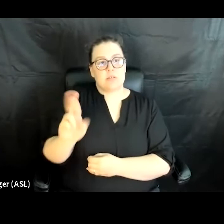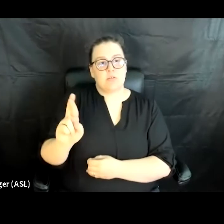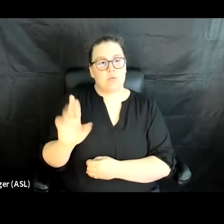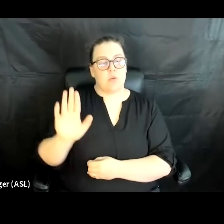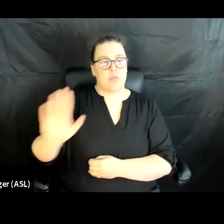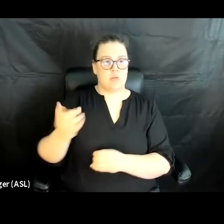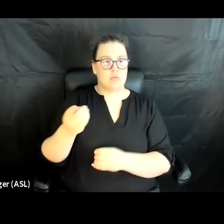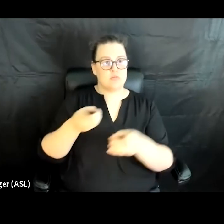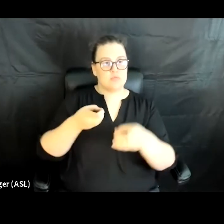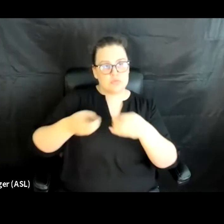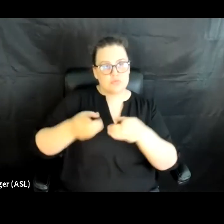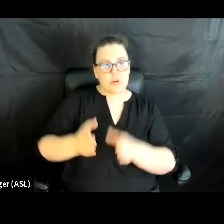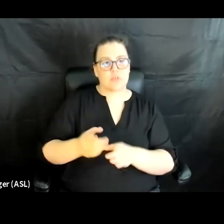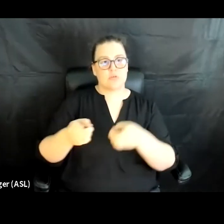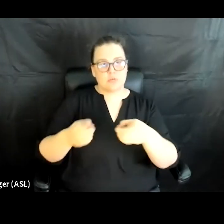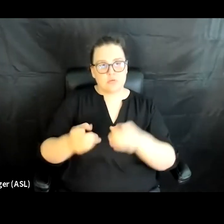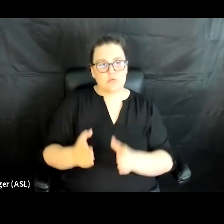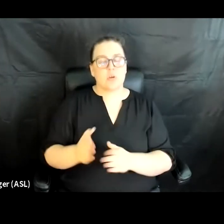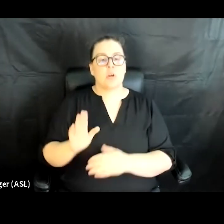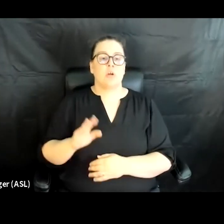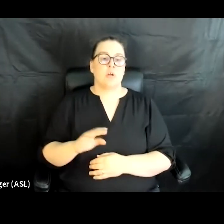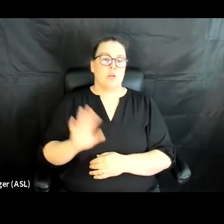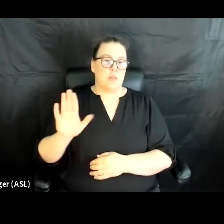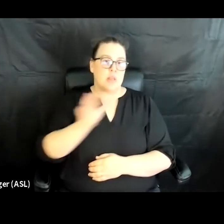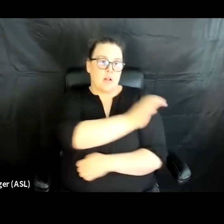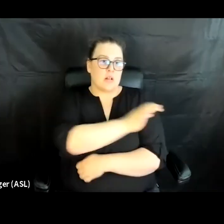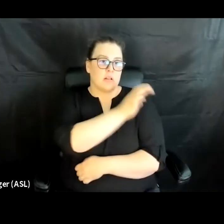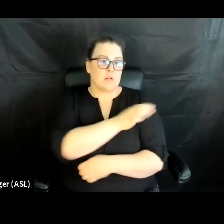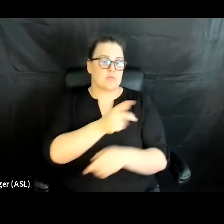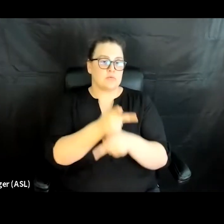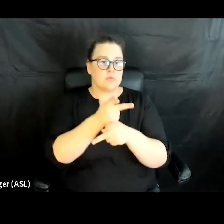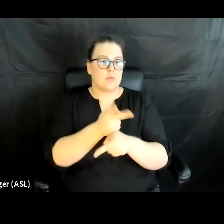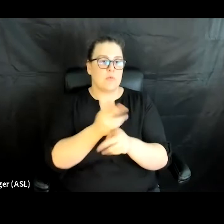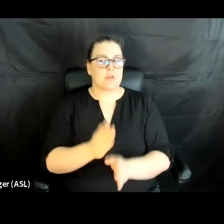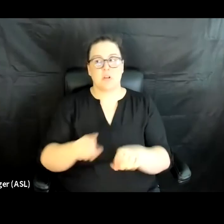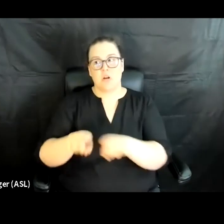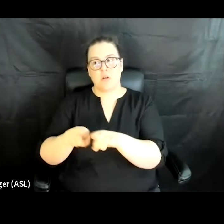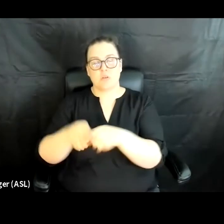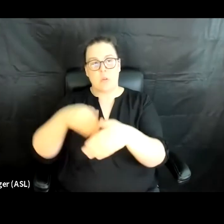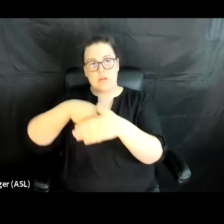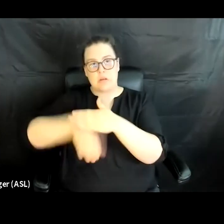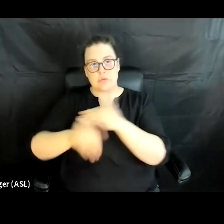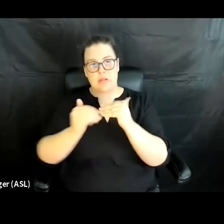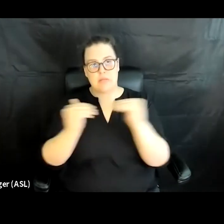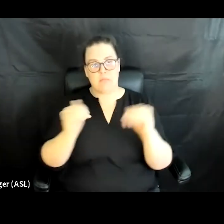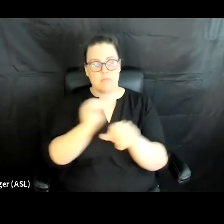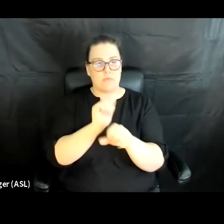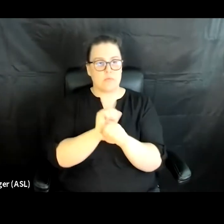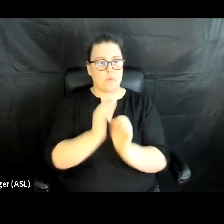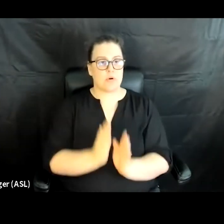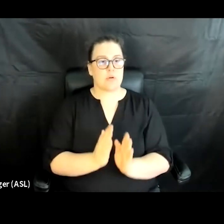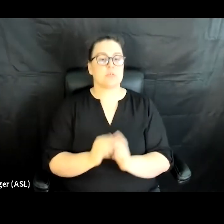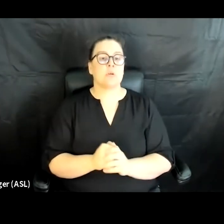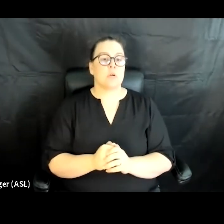directors, their clinical supervisors, and most importantly, their entry-level workers. And what we learned is that there